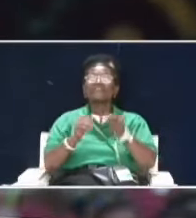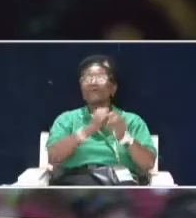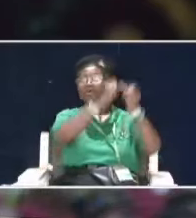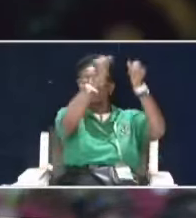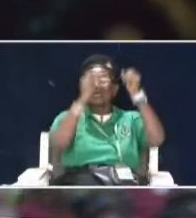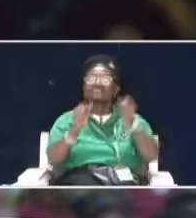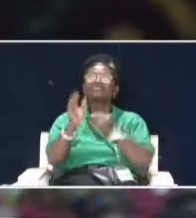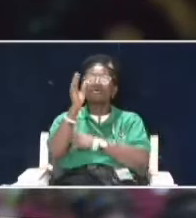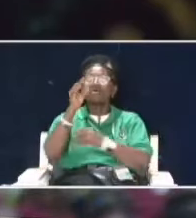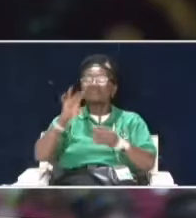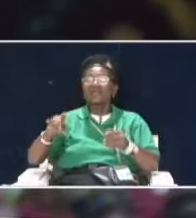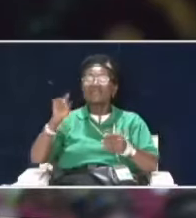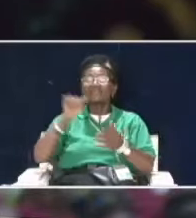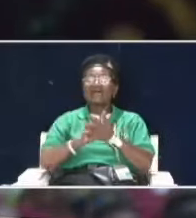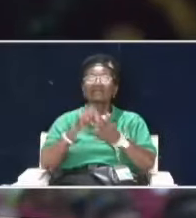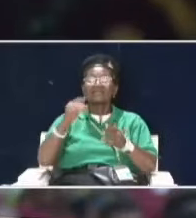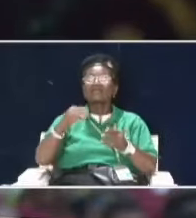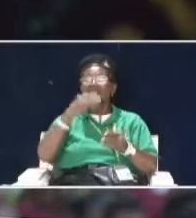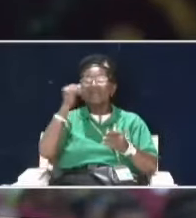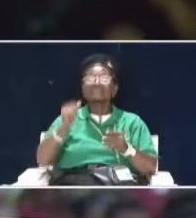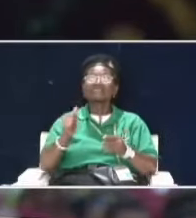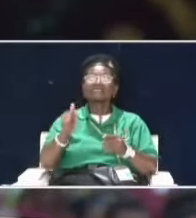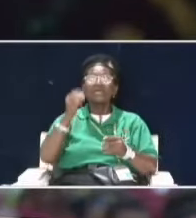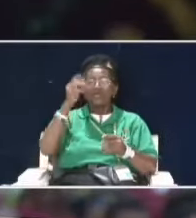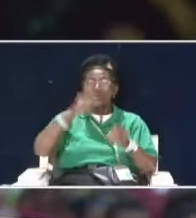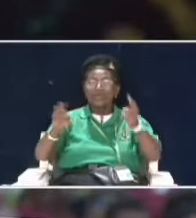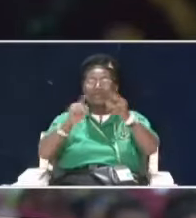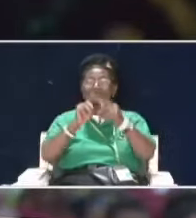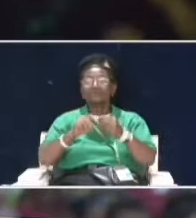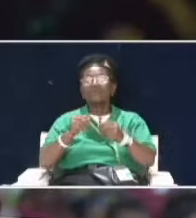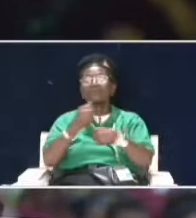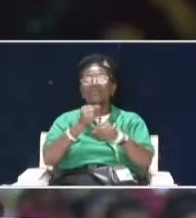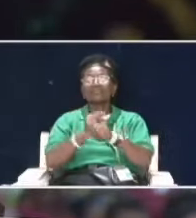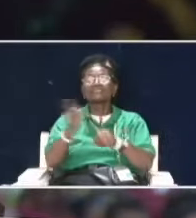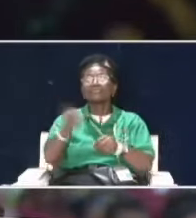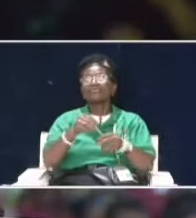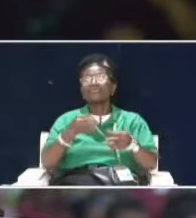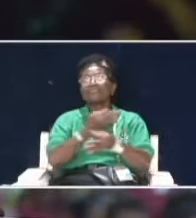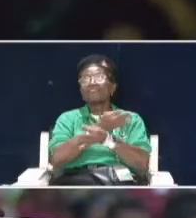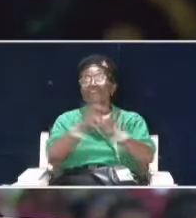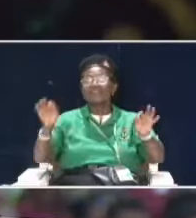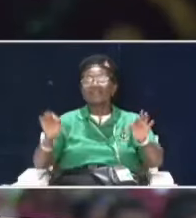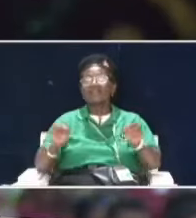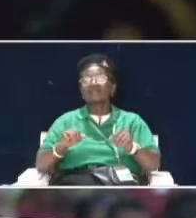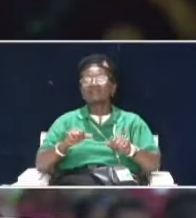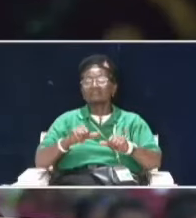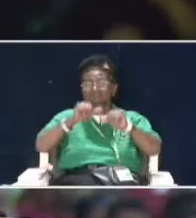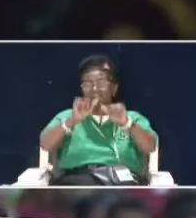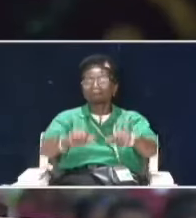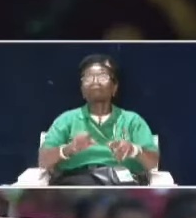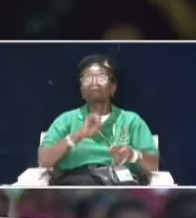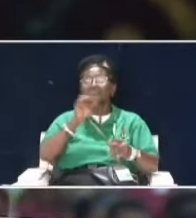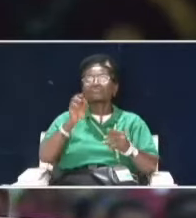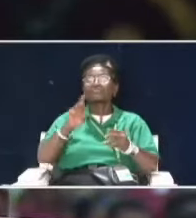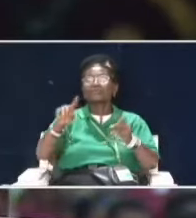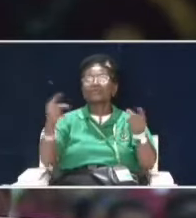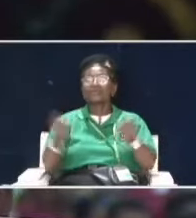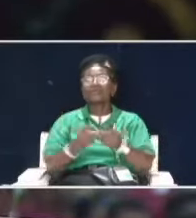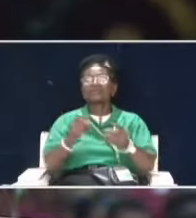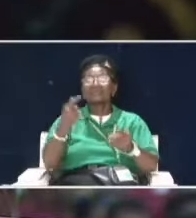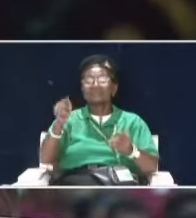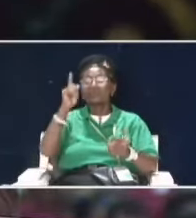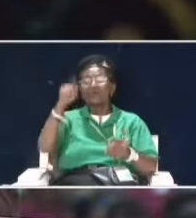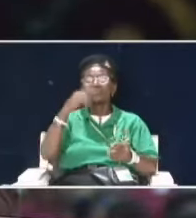finds that the best way to set you free permanently is to replace the one who is trying to